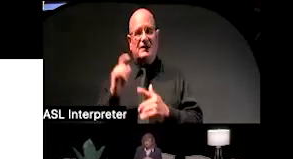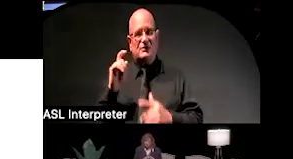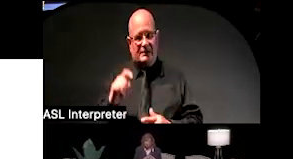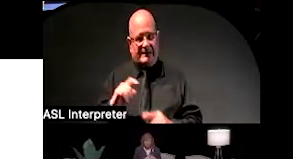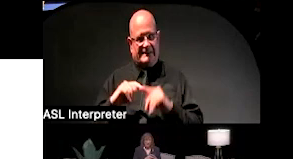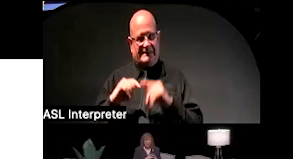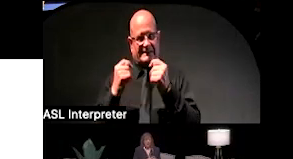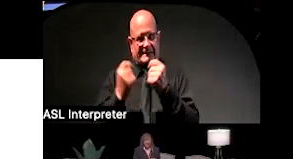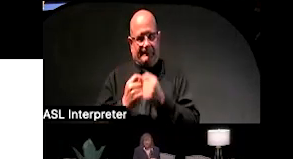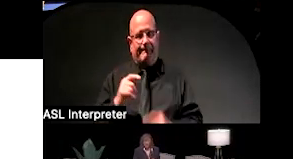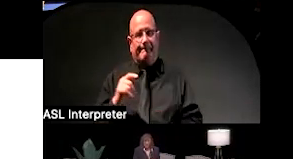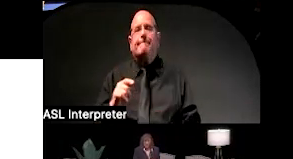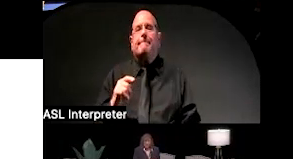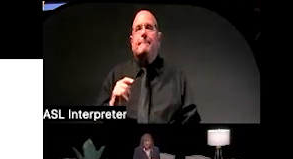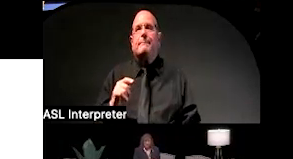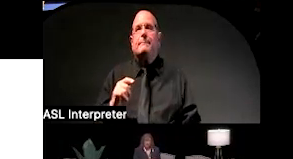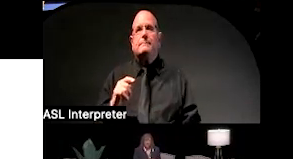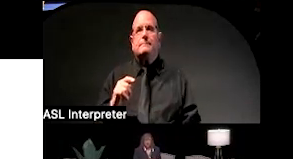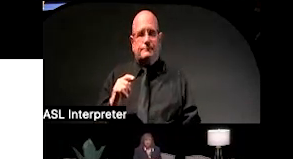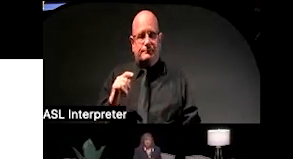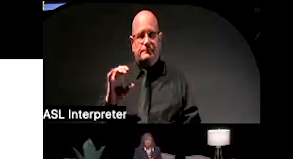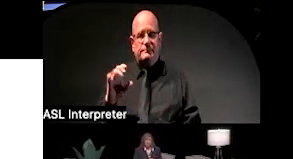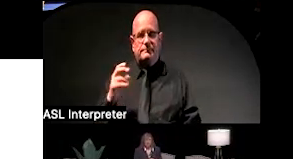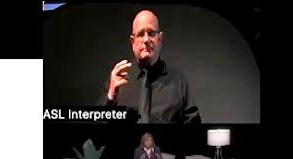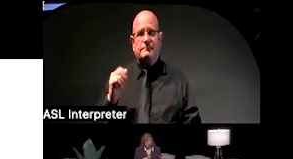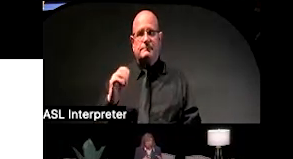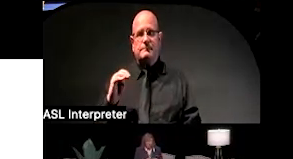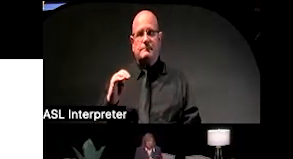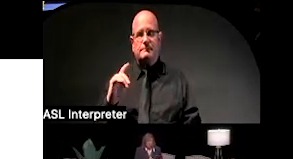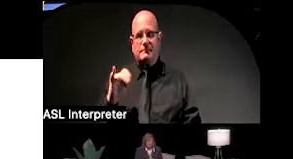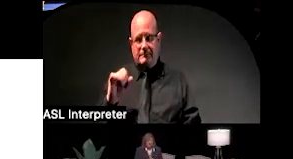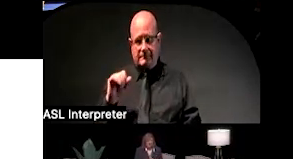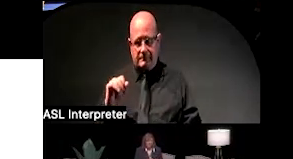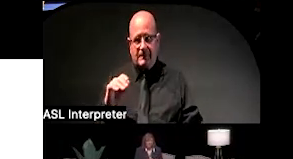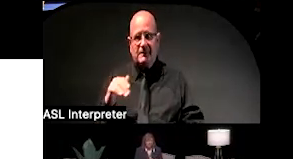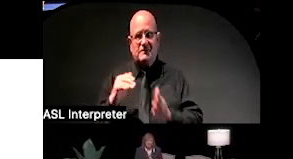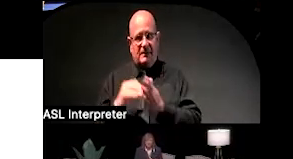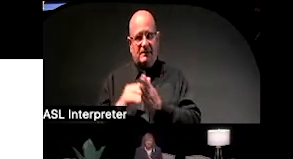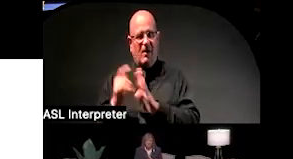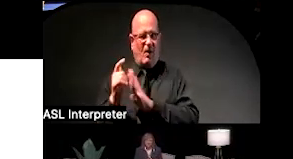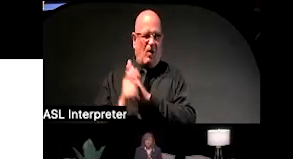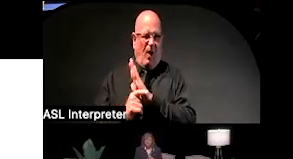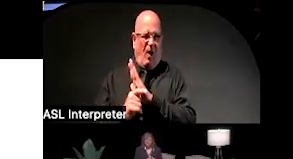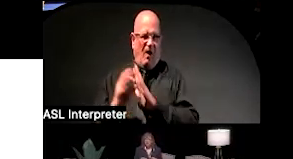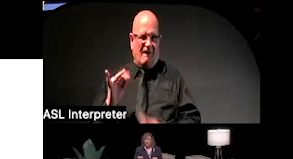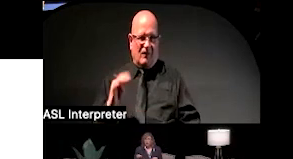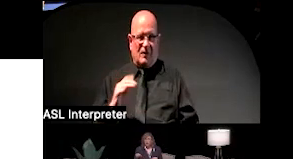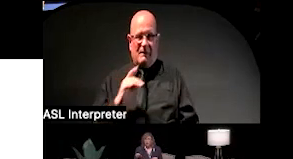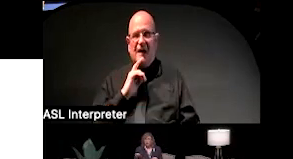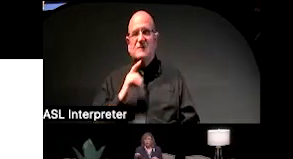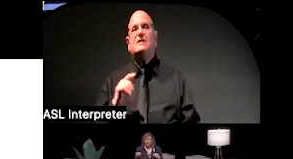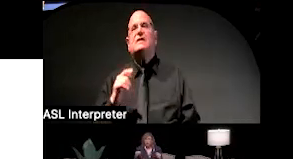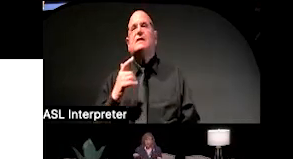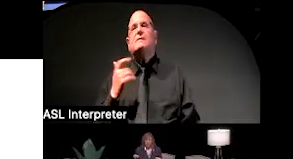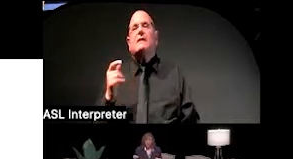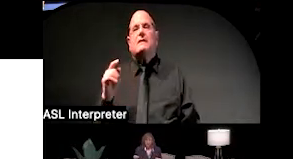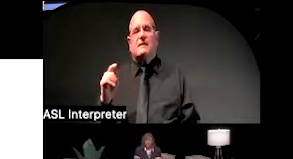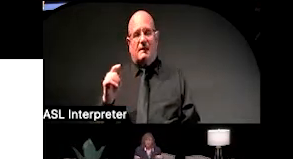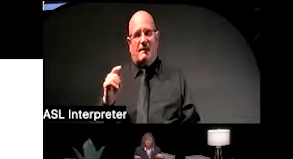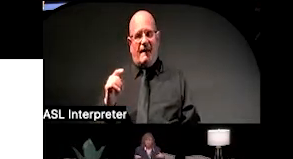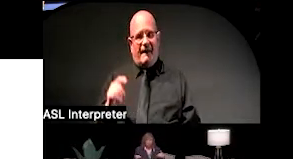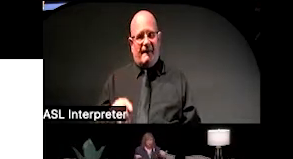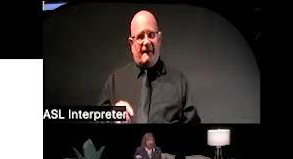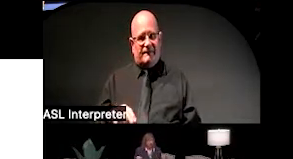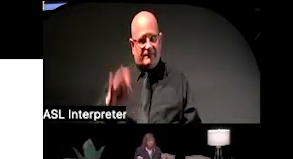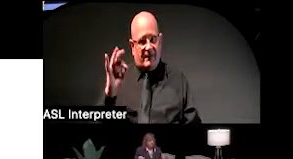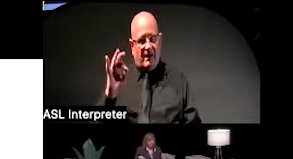team at Chambliss Center at Chambliss law firm because they found that